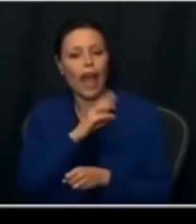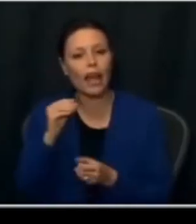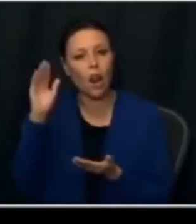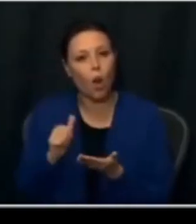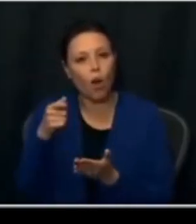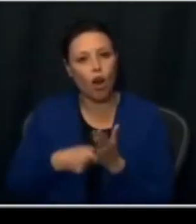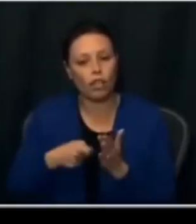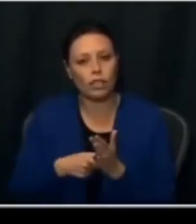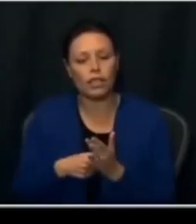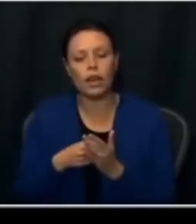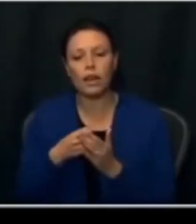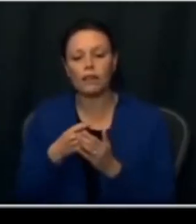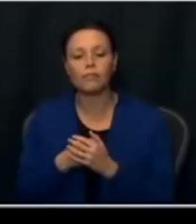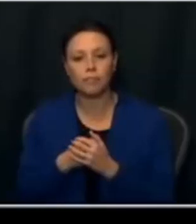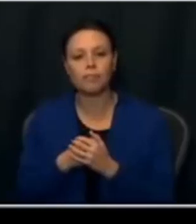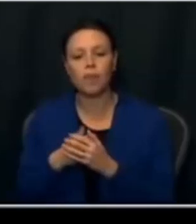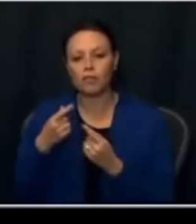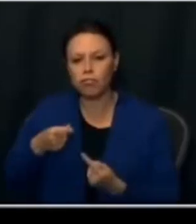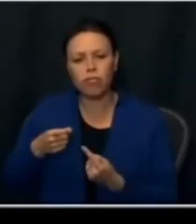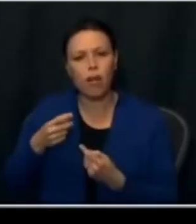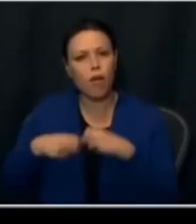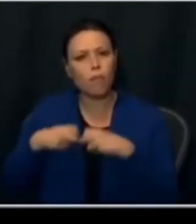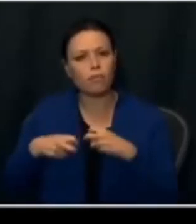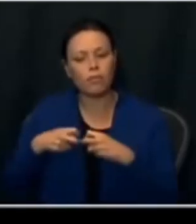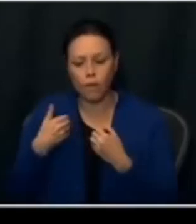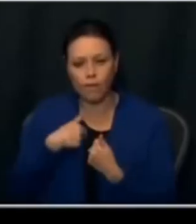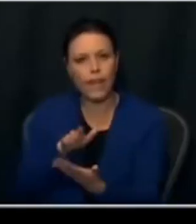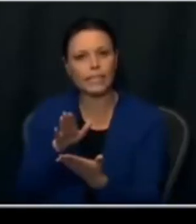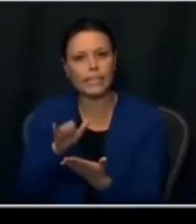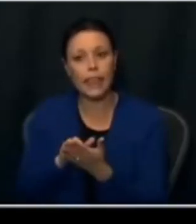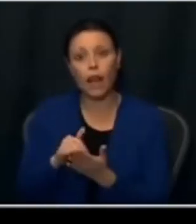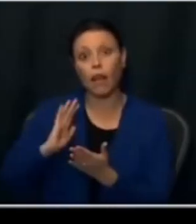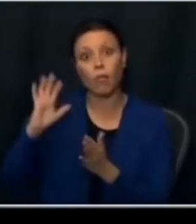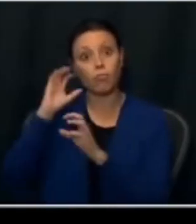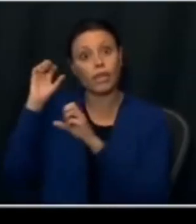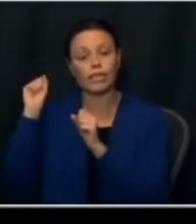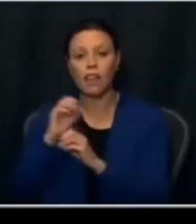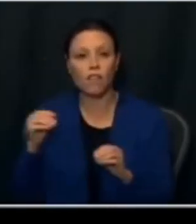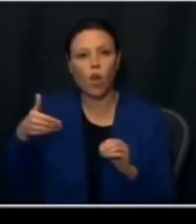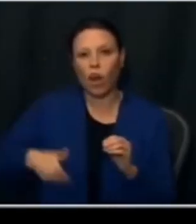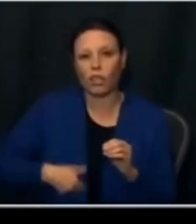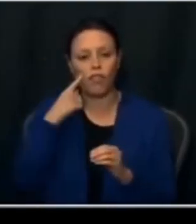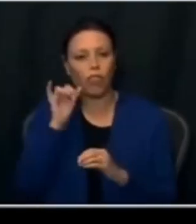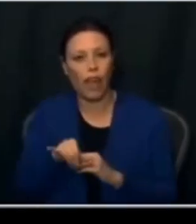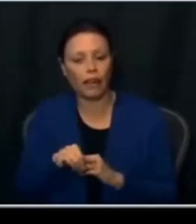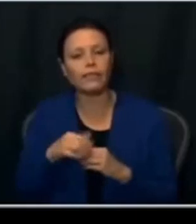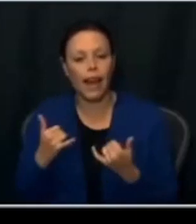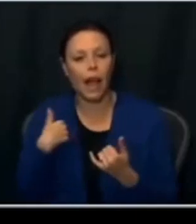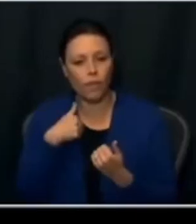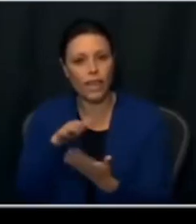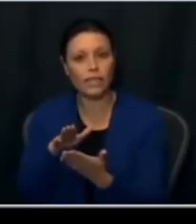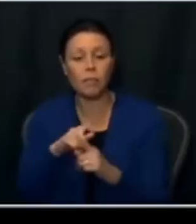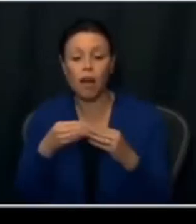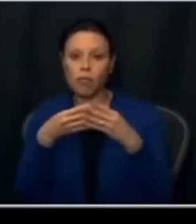cost, tackling long-standing problems that no other administration had the guts to do. And the list is